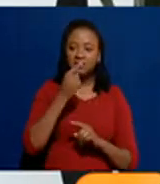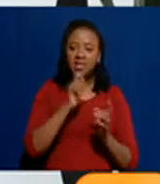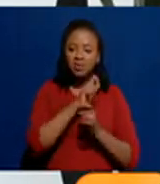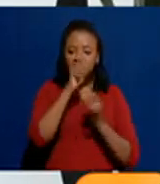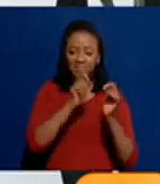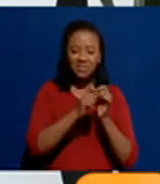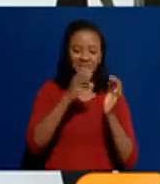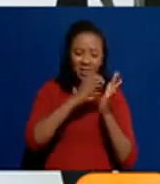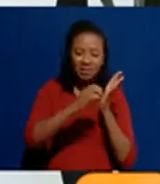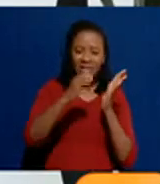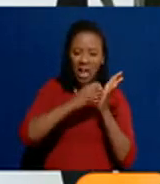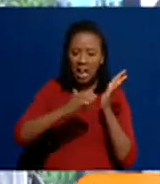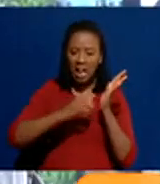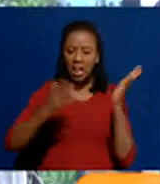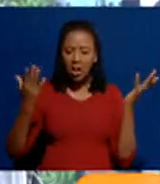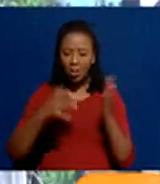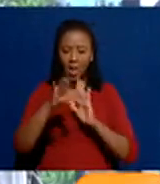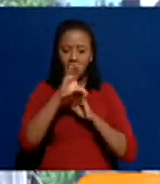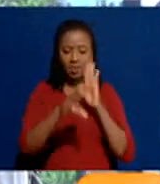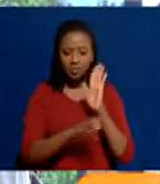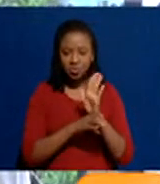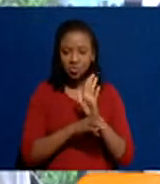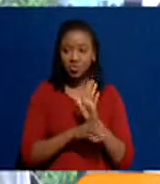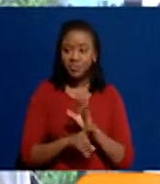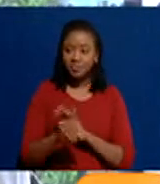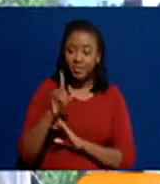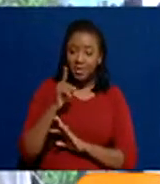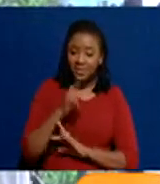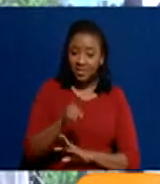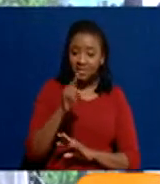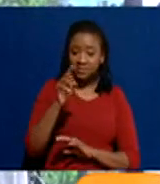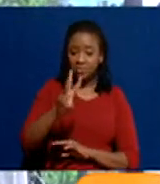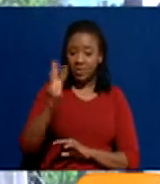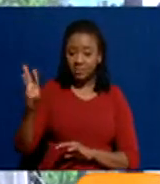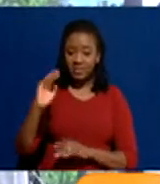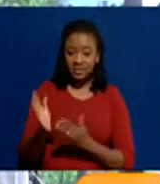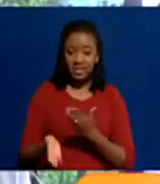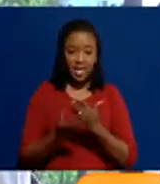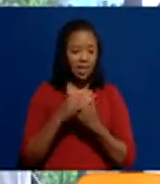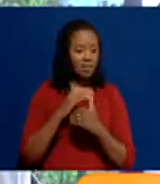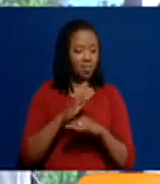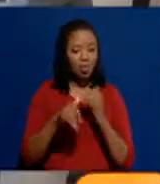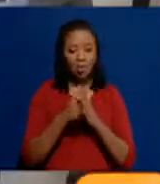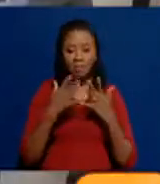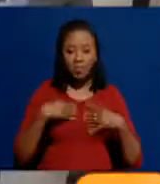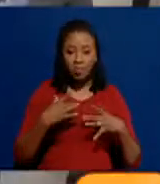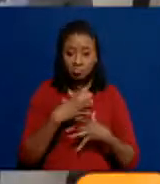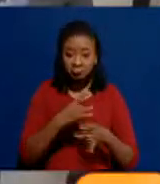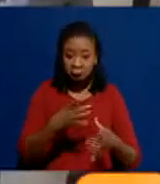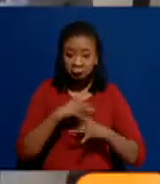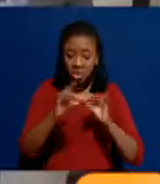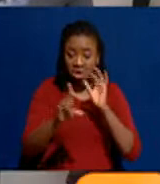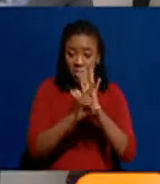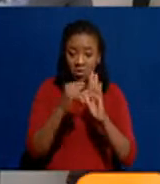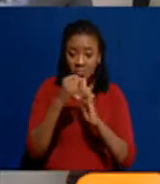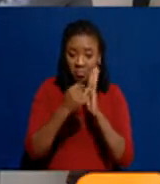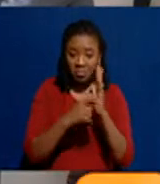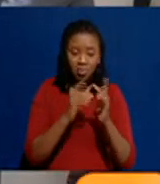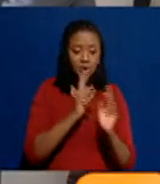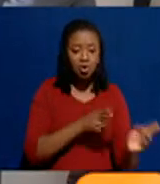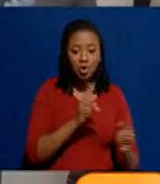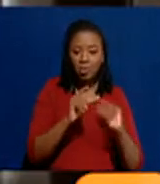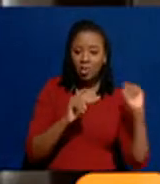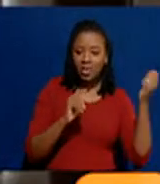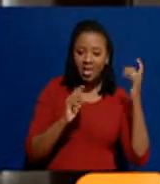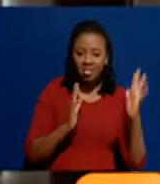and sections of the Constitution. Wakili has been developed to target everyone interested in legal matters, from common mwananchi to legal